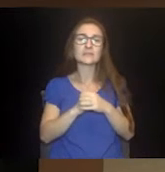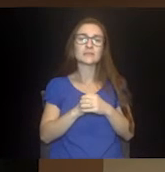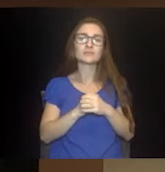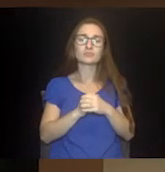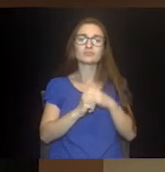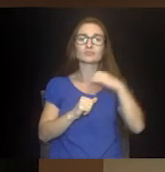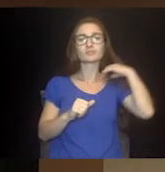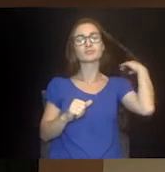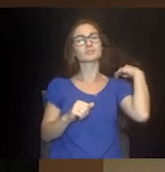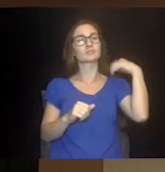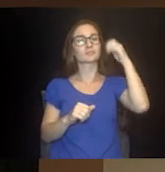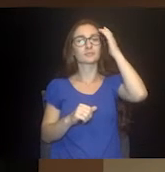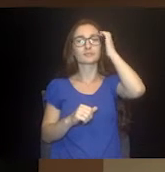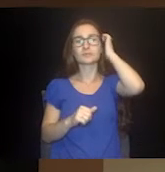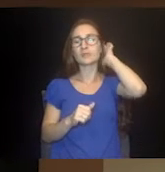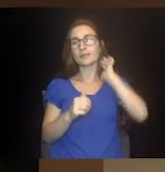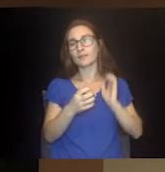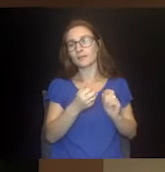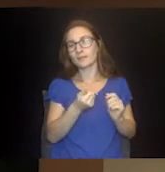initiatives. A